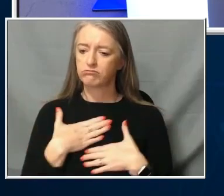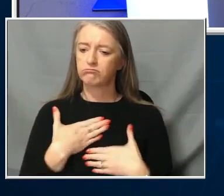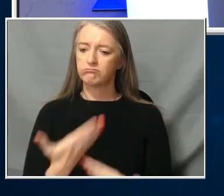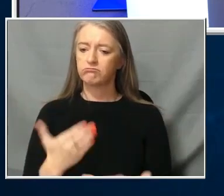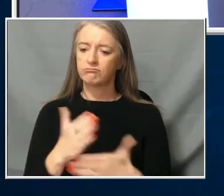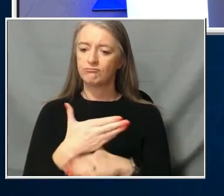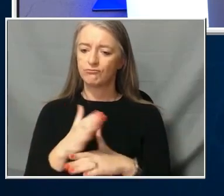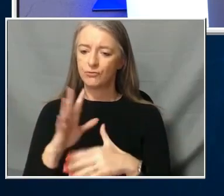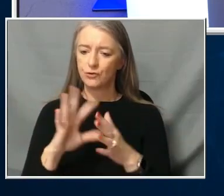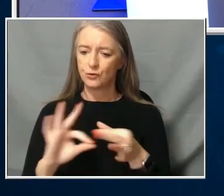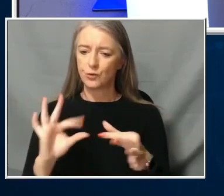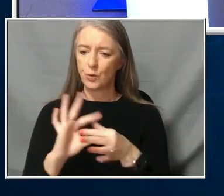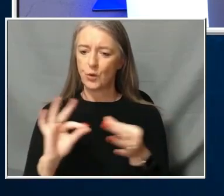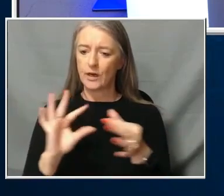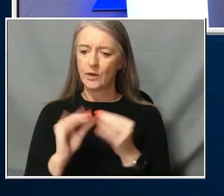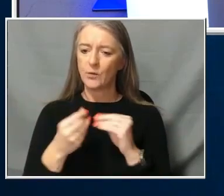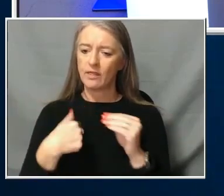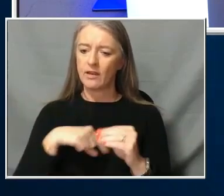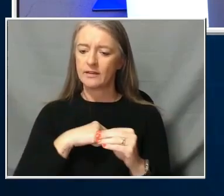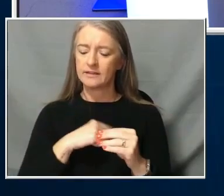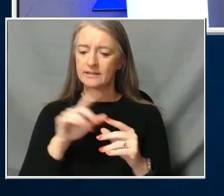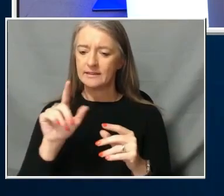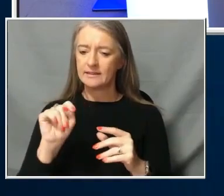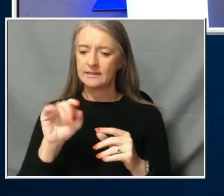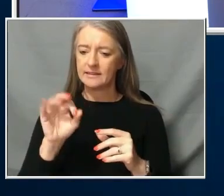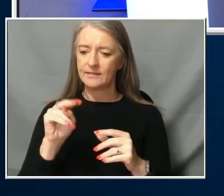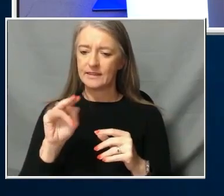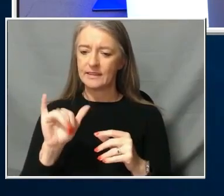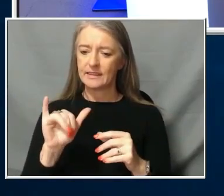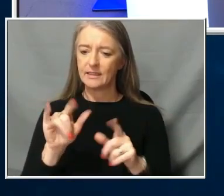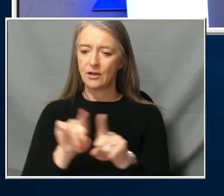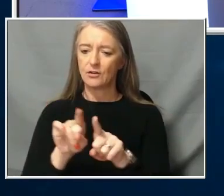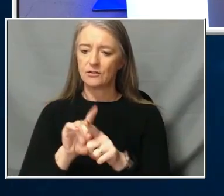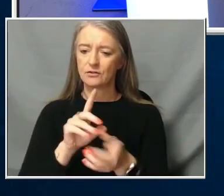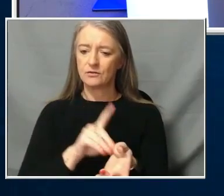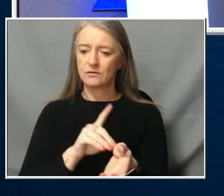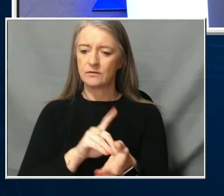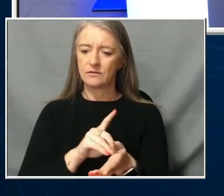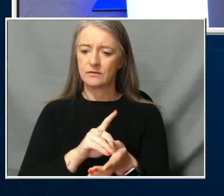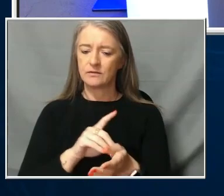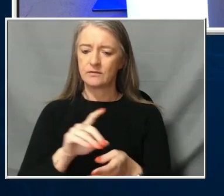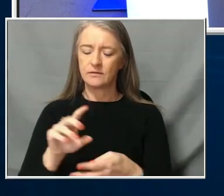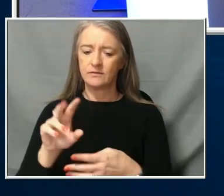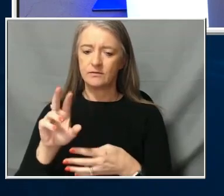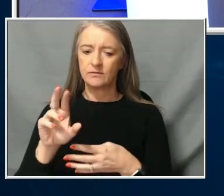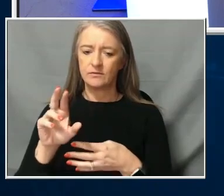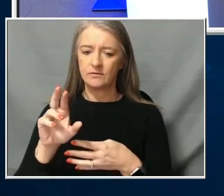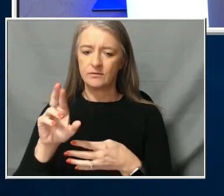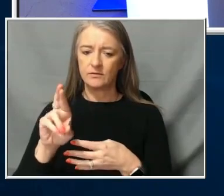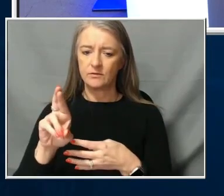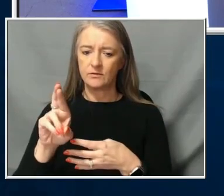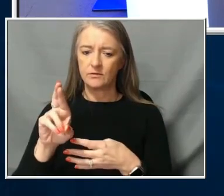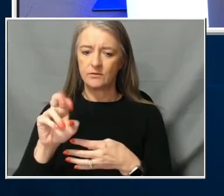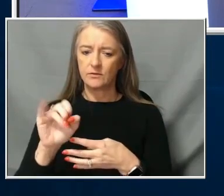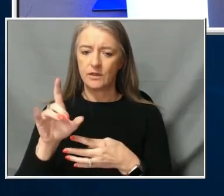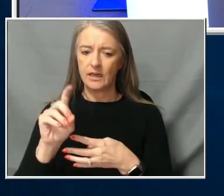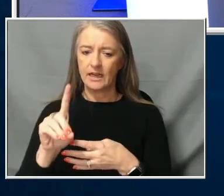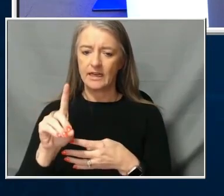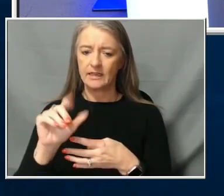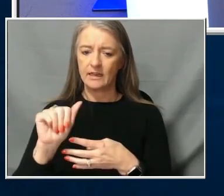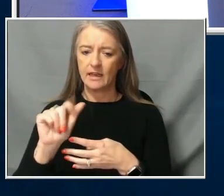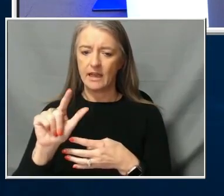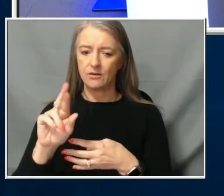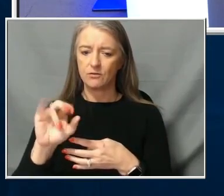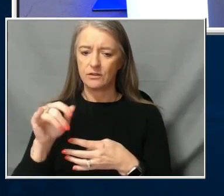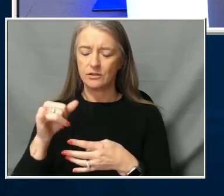with us, Tiffany. And we also have your doctors. Dr. Raed Al-Rajabi is a medical oncologist here at the University of